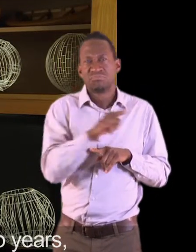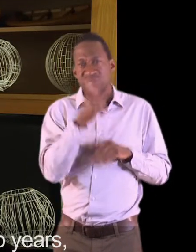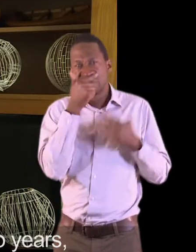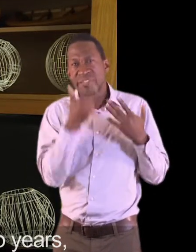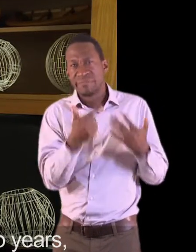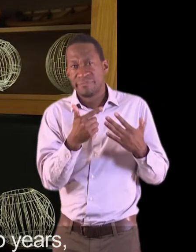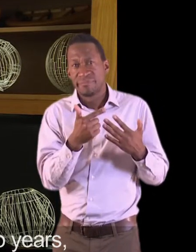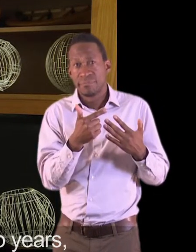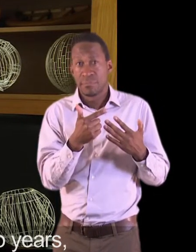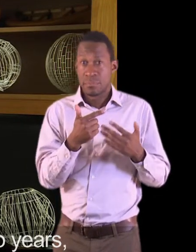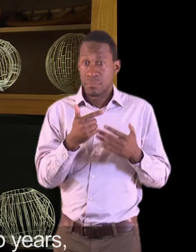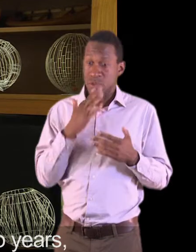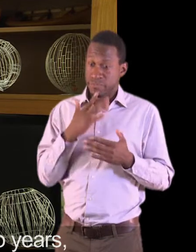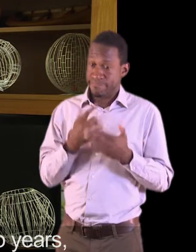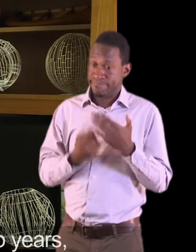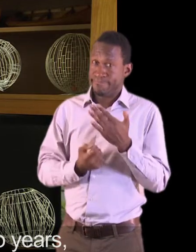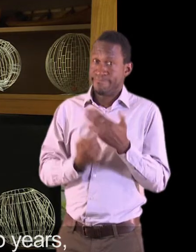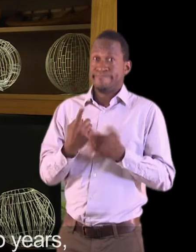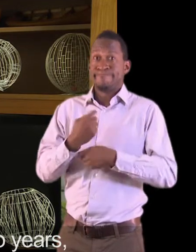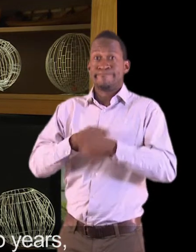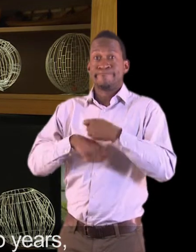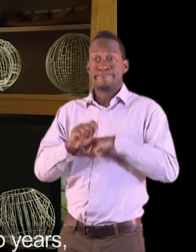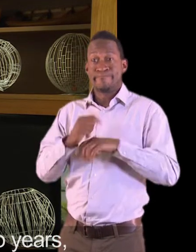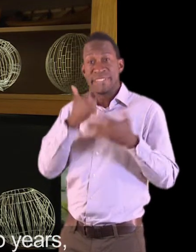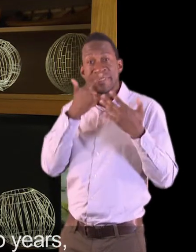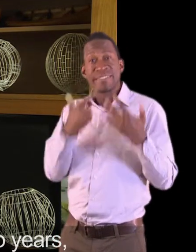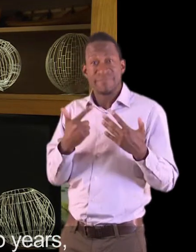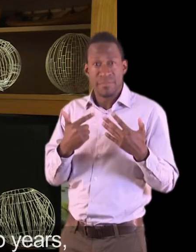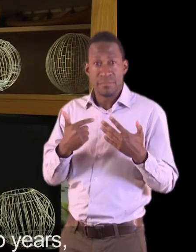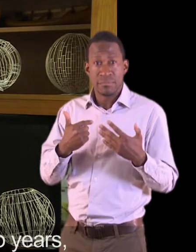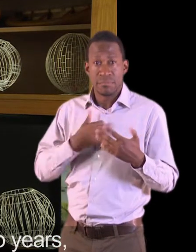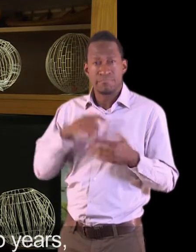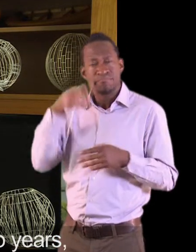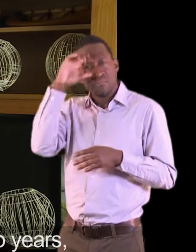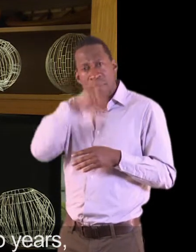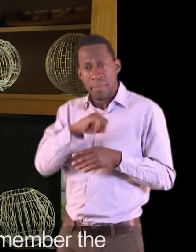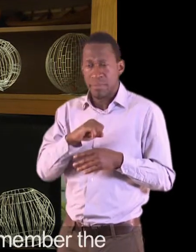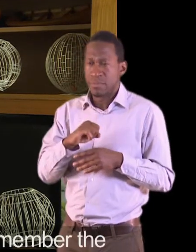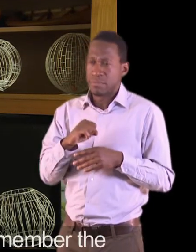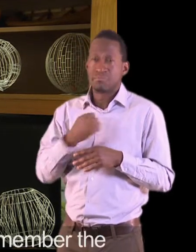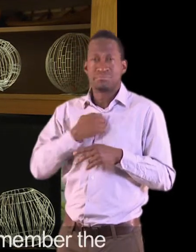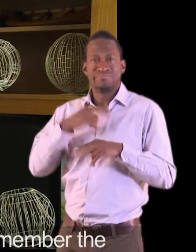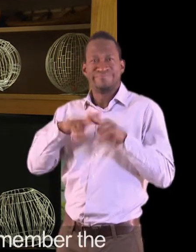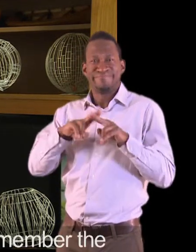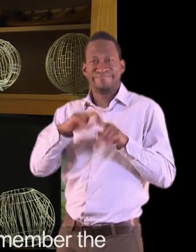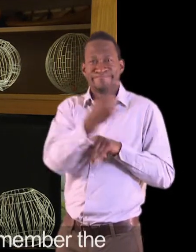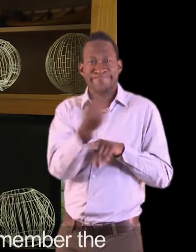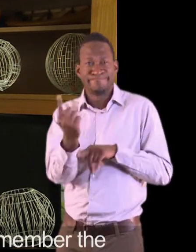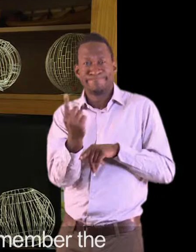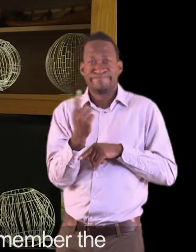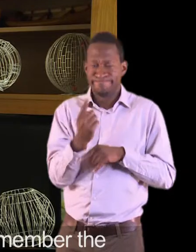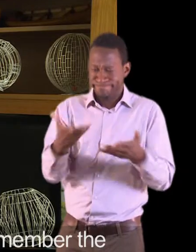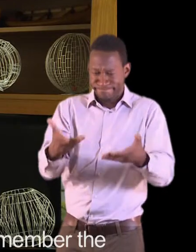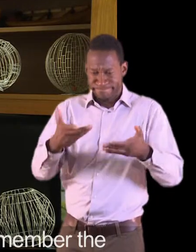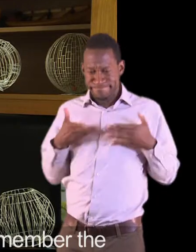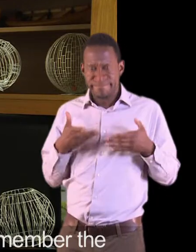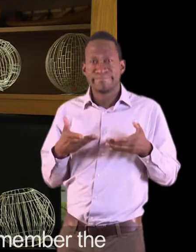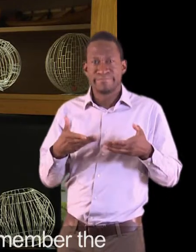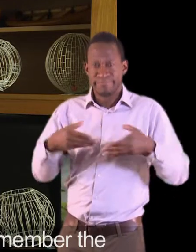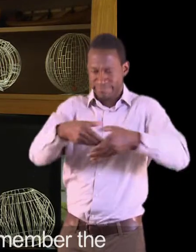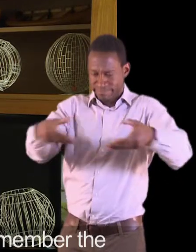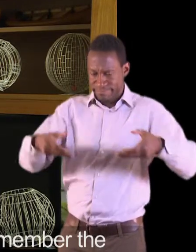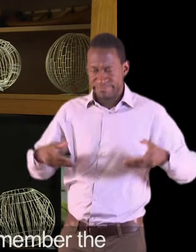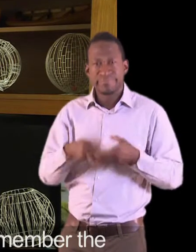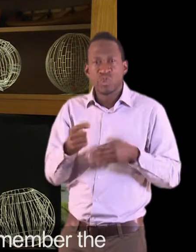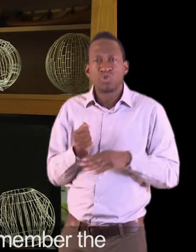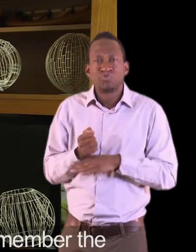2 years, from the age of 5 until I was 7. We just turned 7, and I can remember the